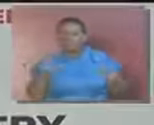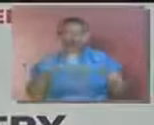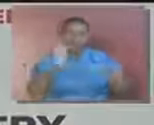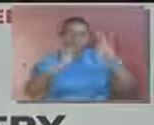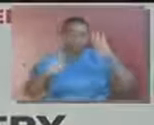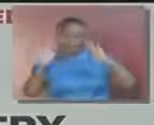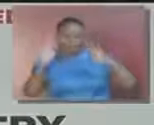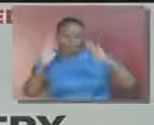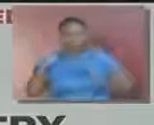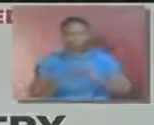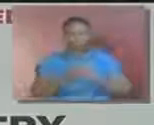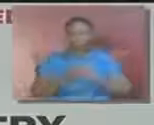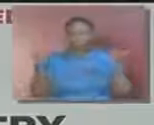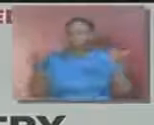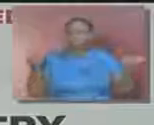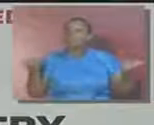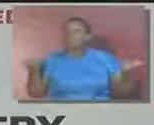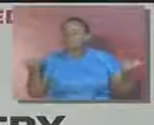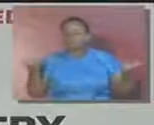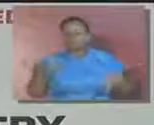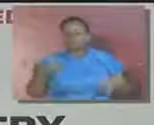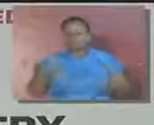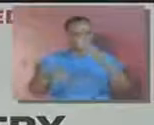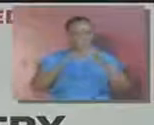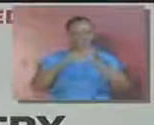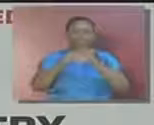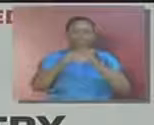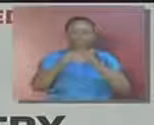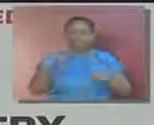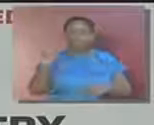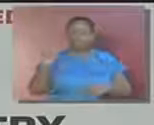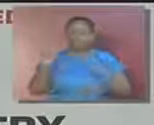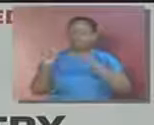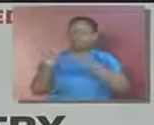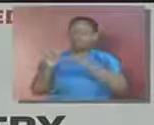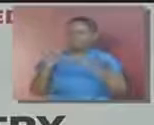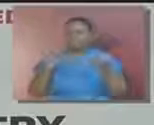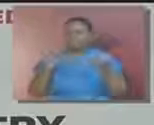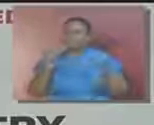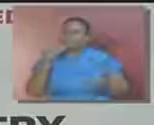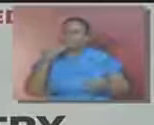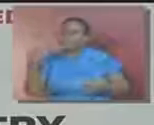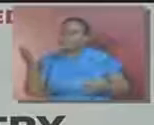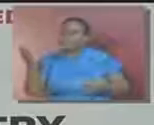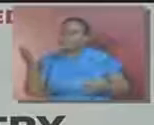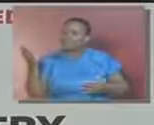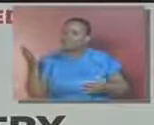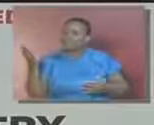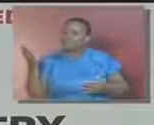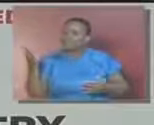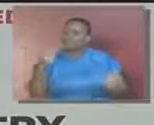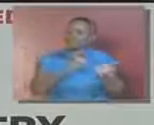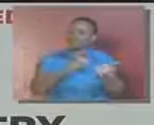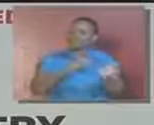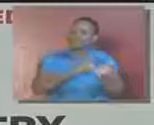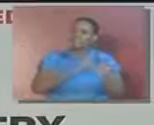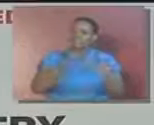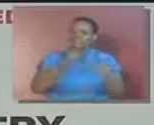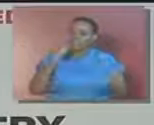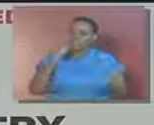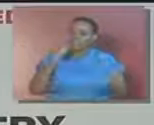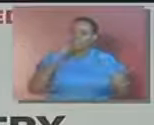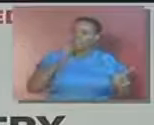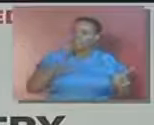of Women's Health, Dr. Adish Sirju Singh, to host a local panel of